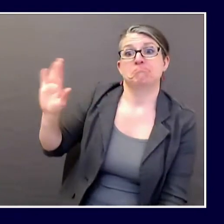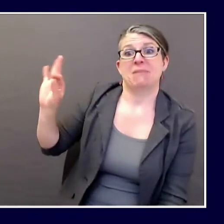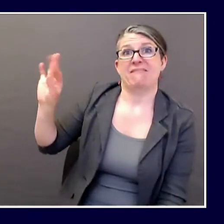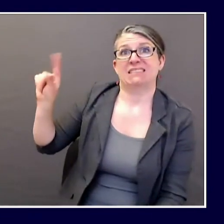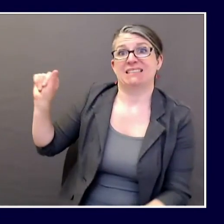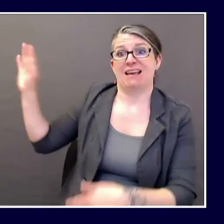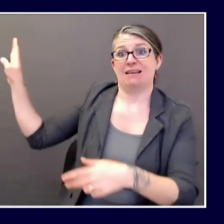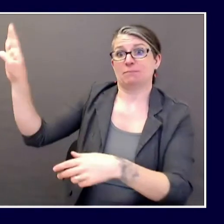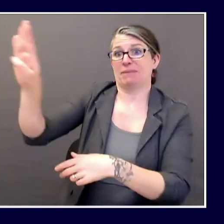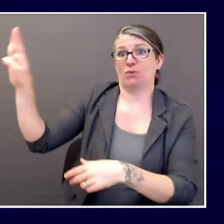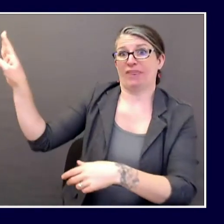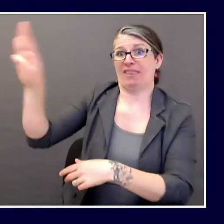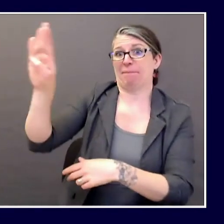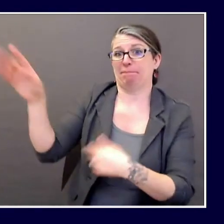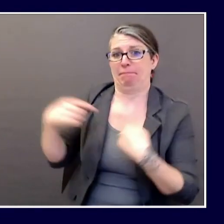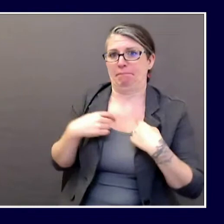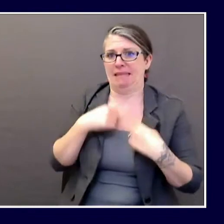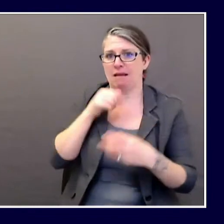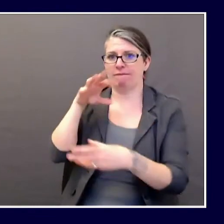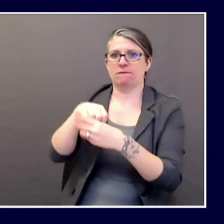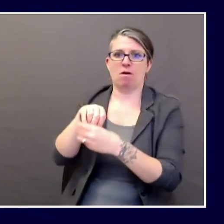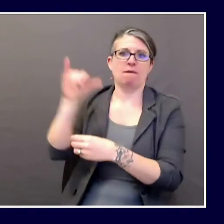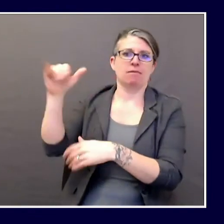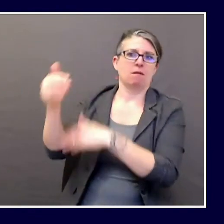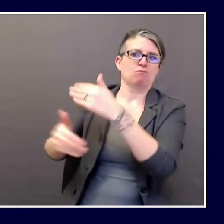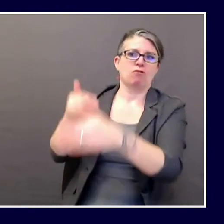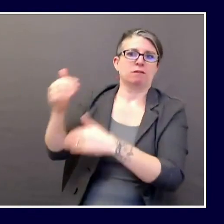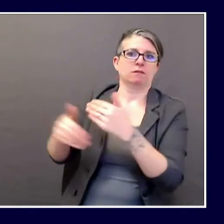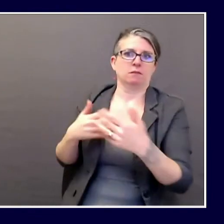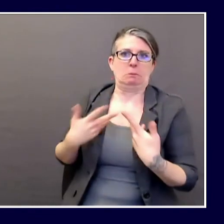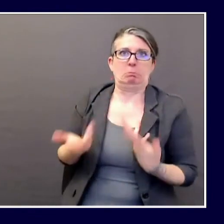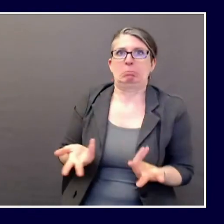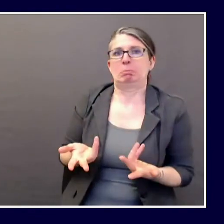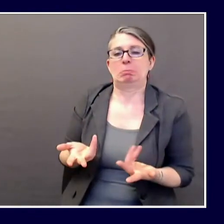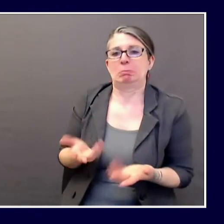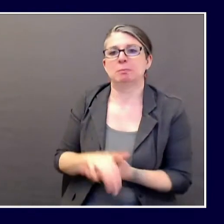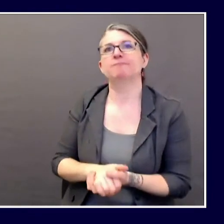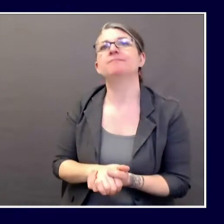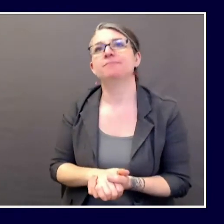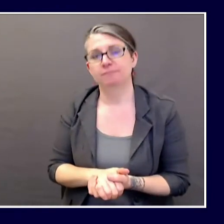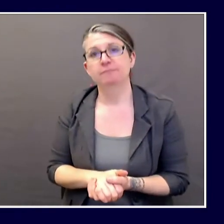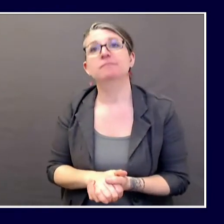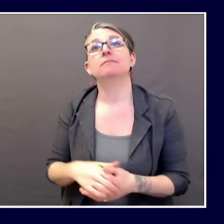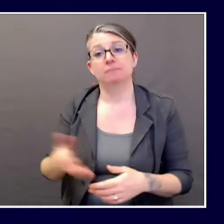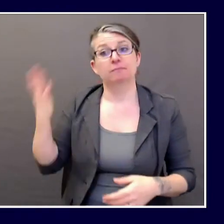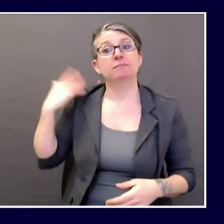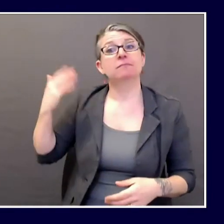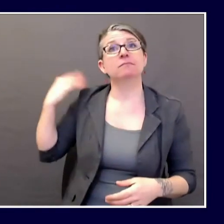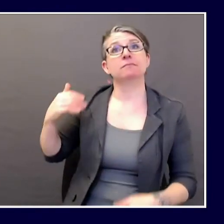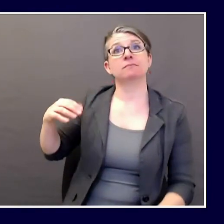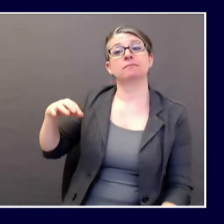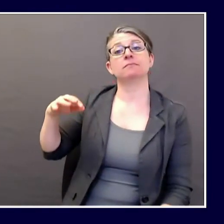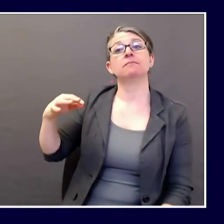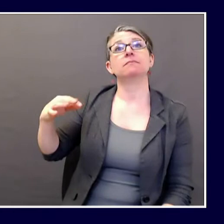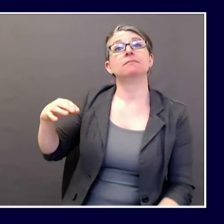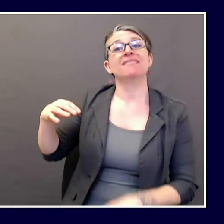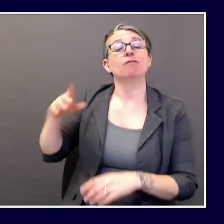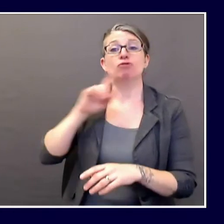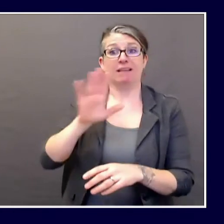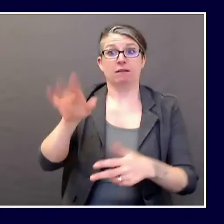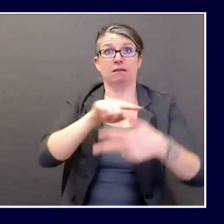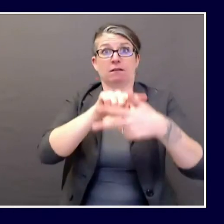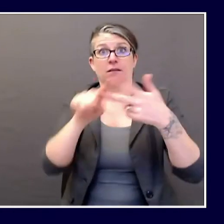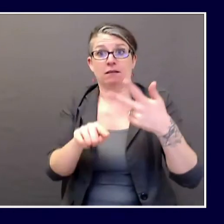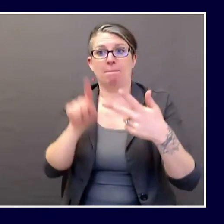terms, that's the beginning of the process. From there are the subsequent scientific reviews. But again, sort of in keeping with the same note I made